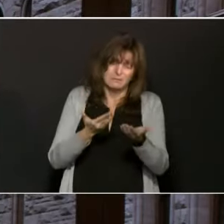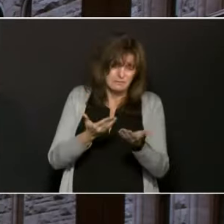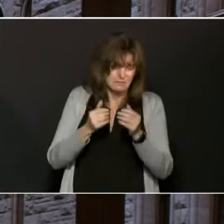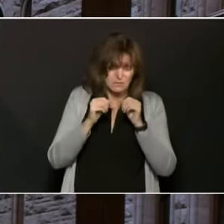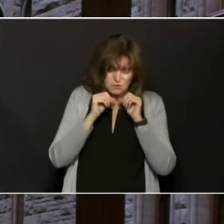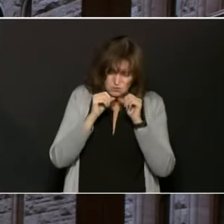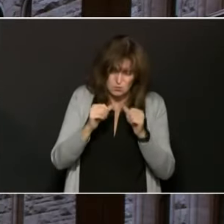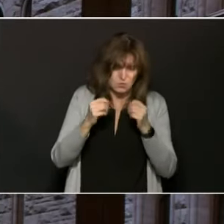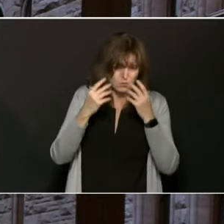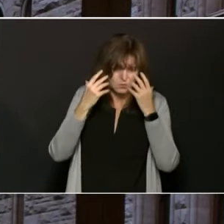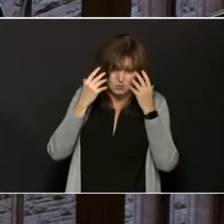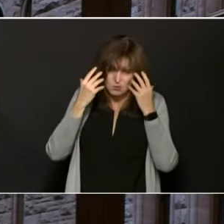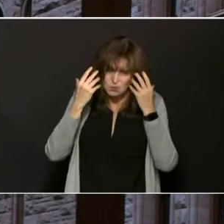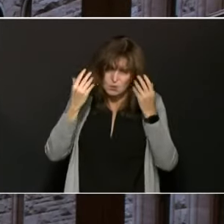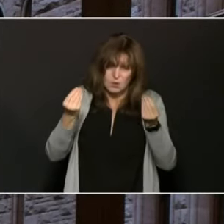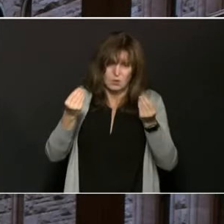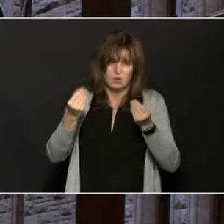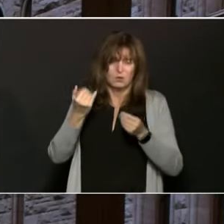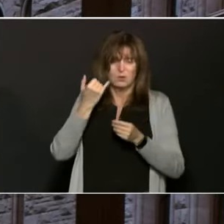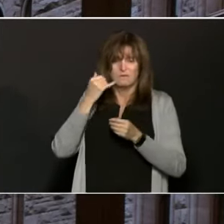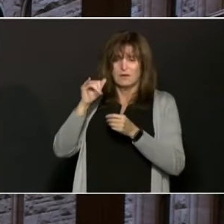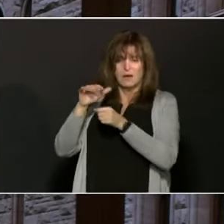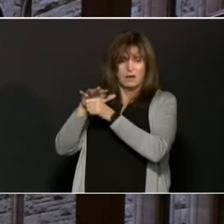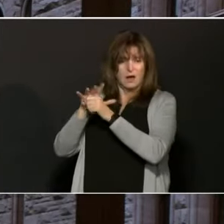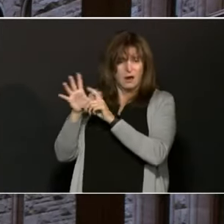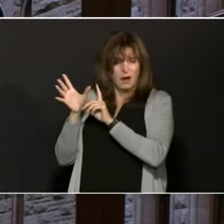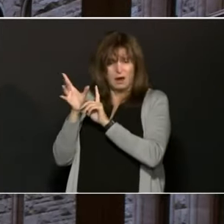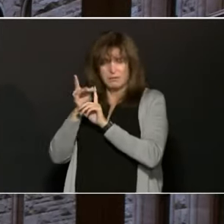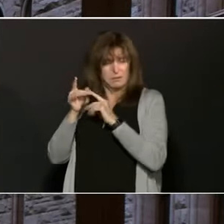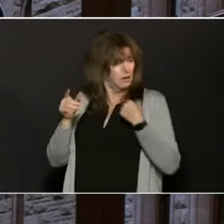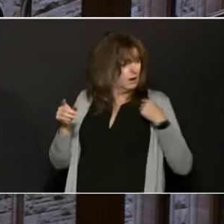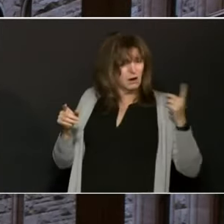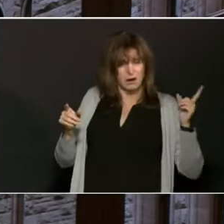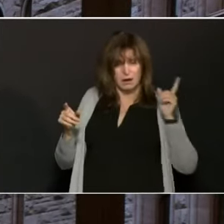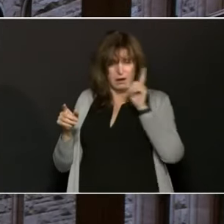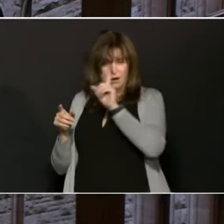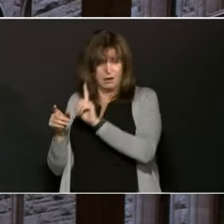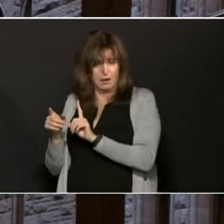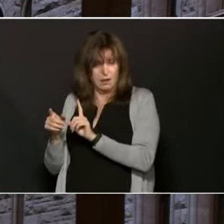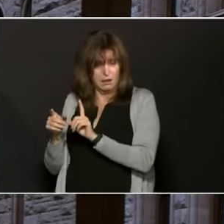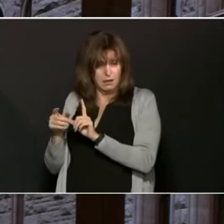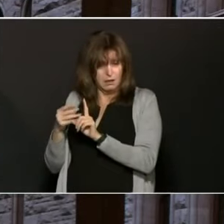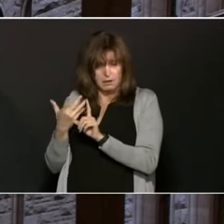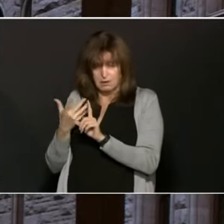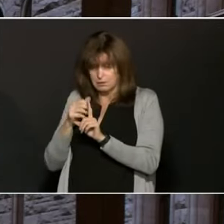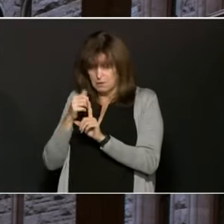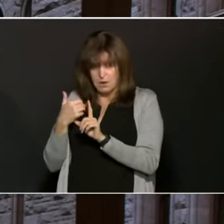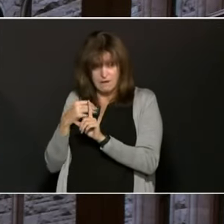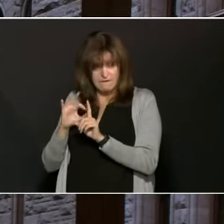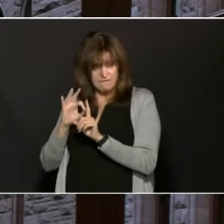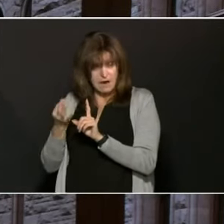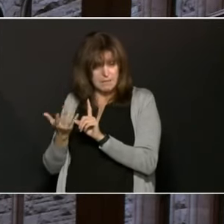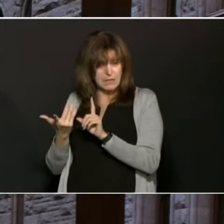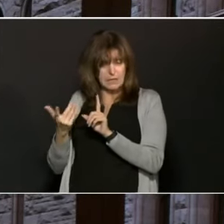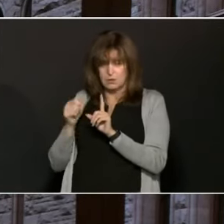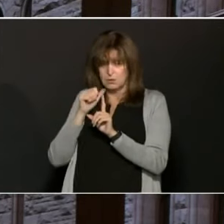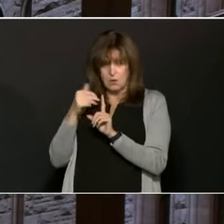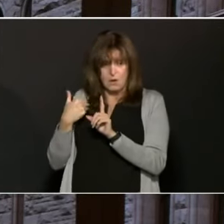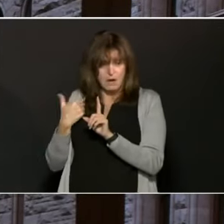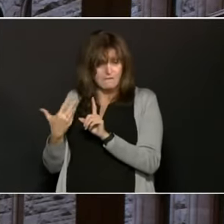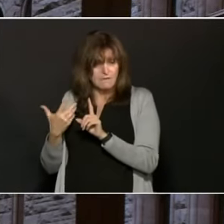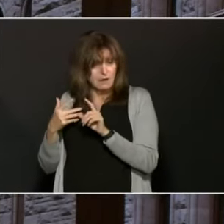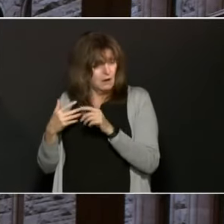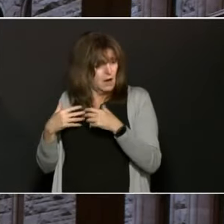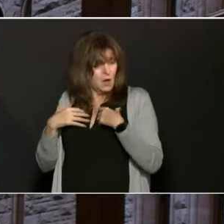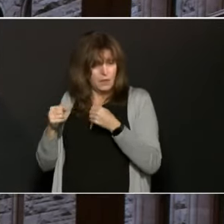high zones of transmission, and without the resources, both family and otherwise, to deal with illness if it did occur.